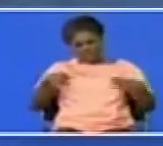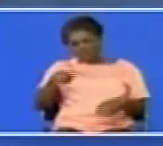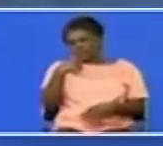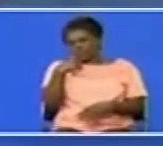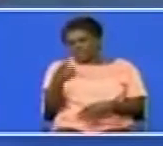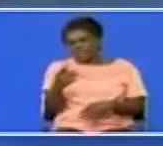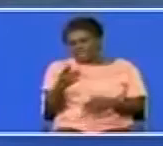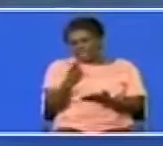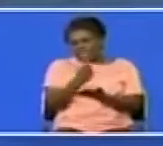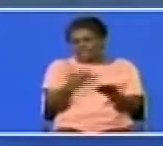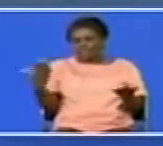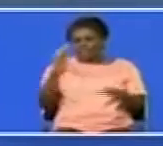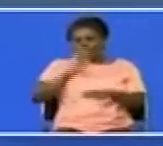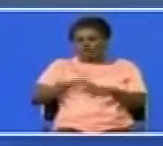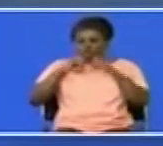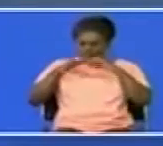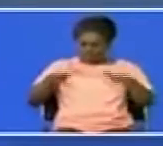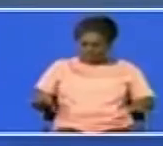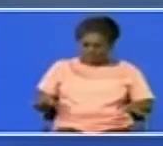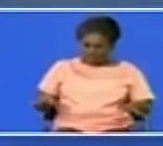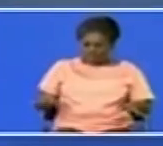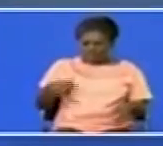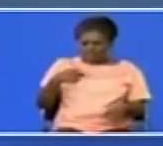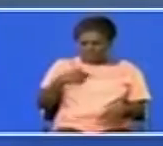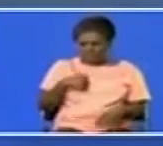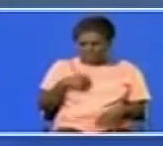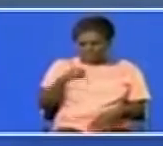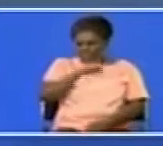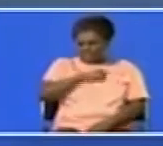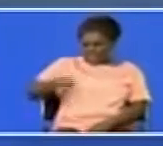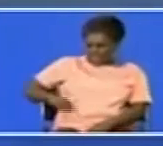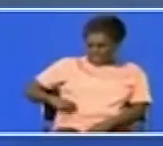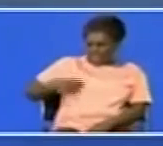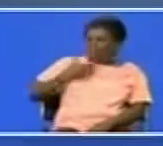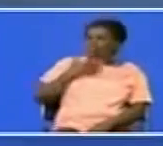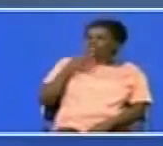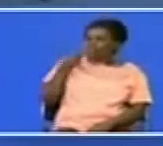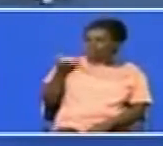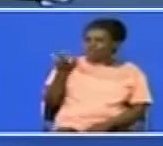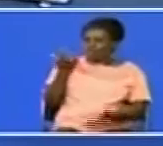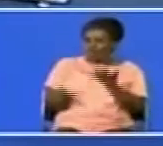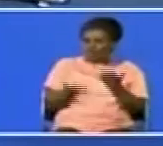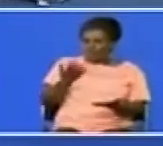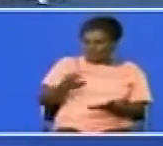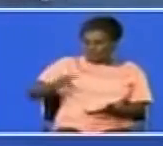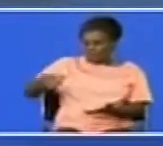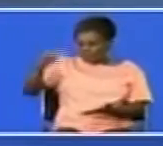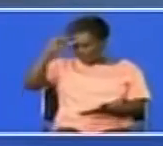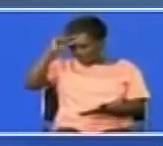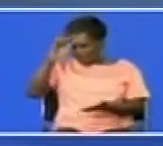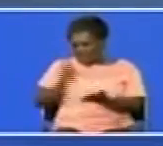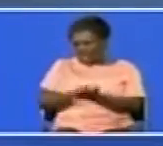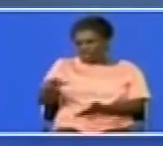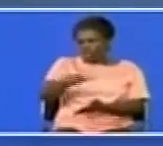about devolution. Yes, I was challenging a point that the Senator made about comparing county governments with local authorities